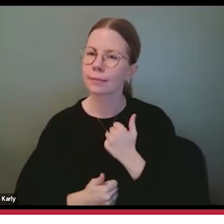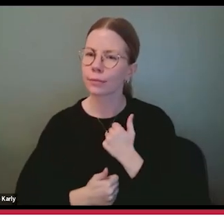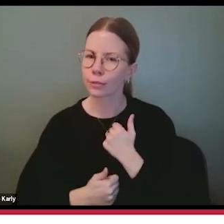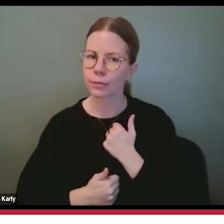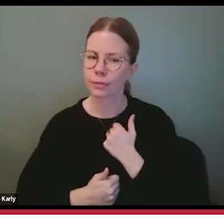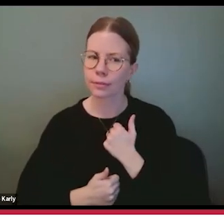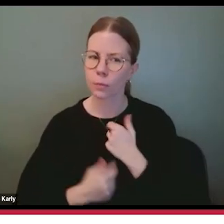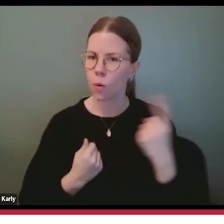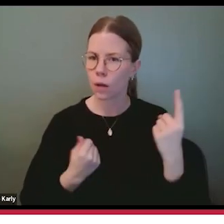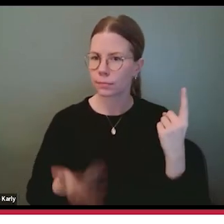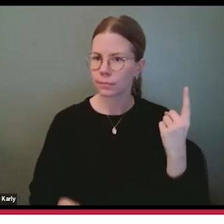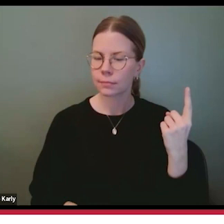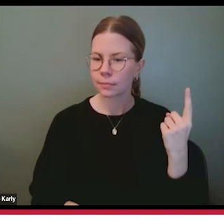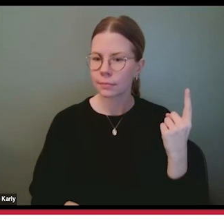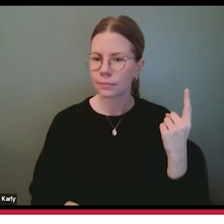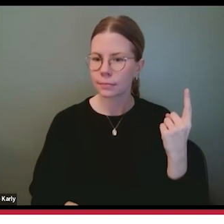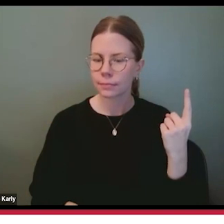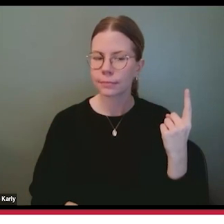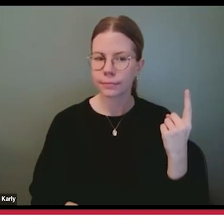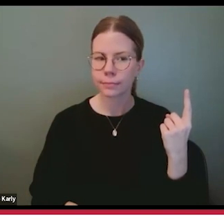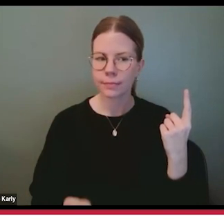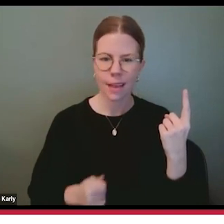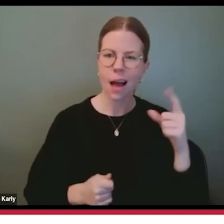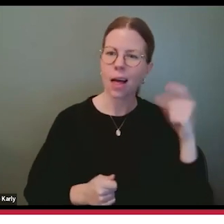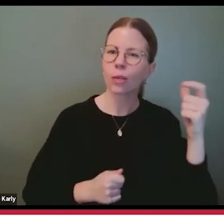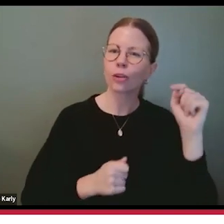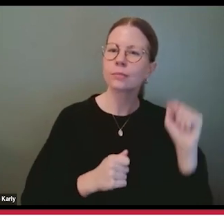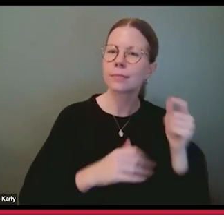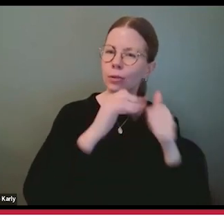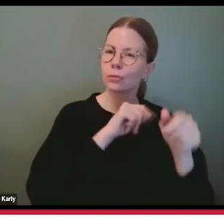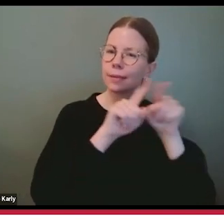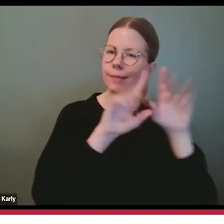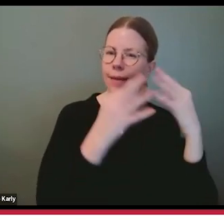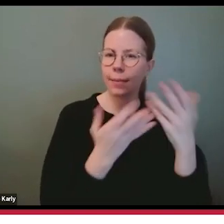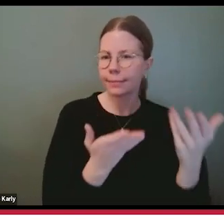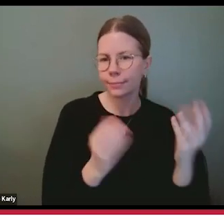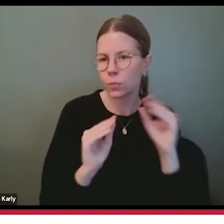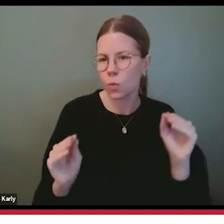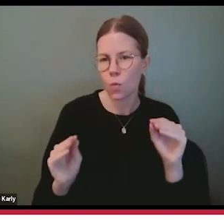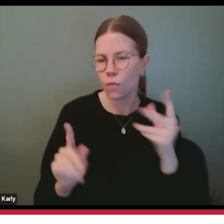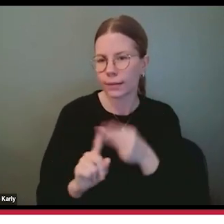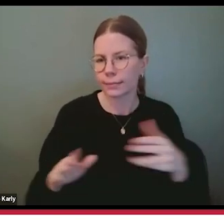and we don't have it for other members of that. Similarly, for